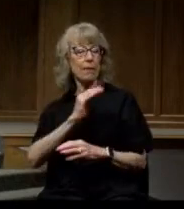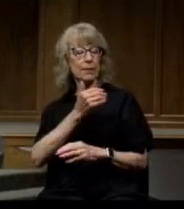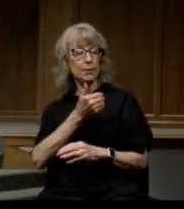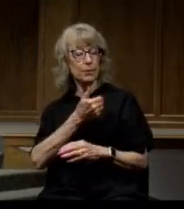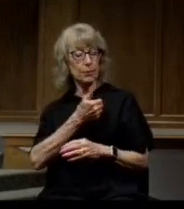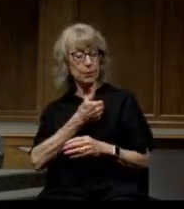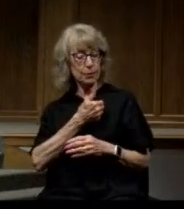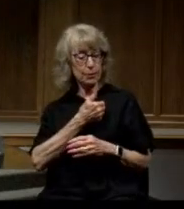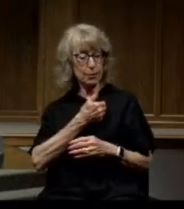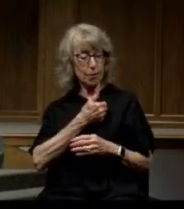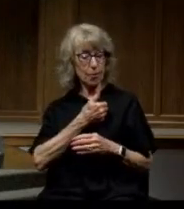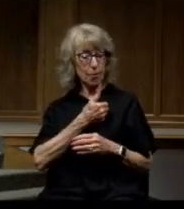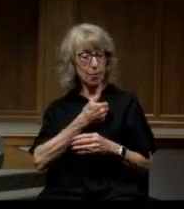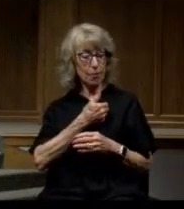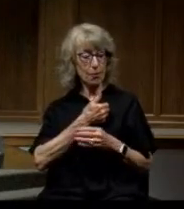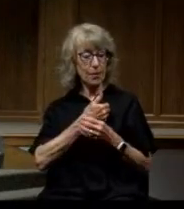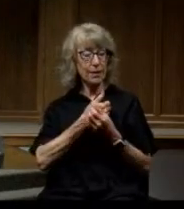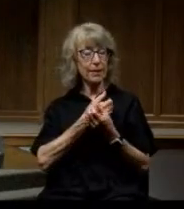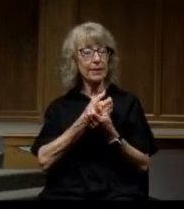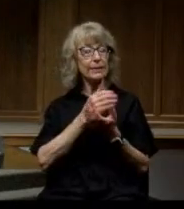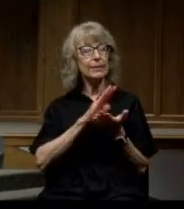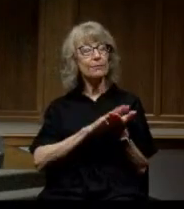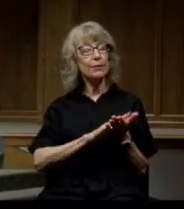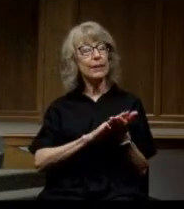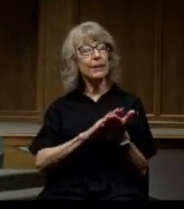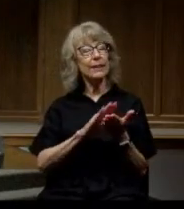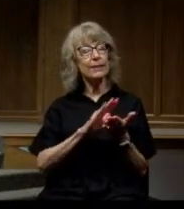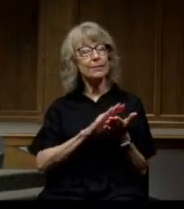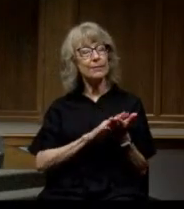his own capacity to forgive.